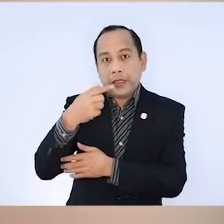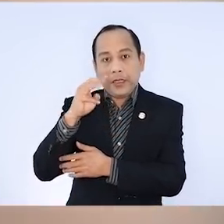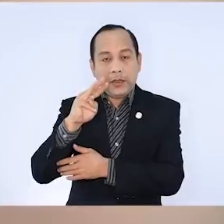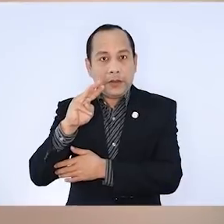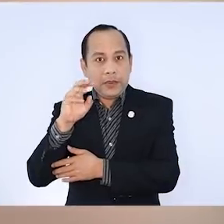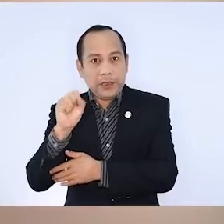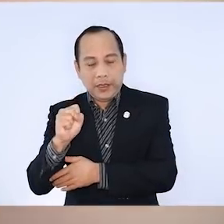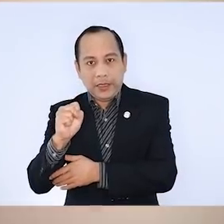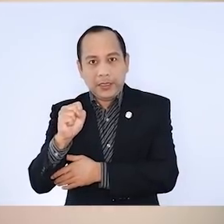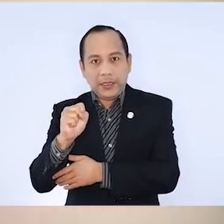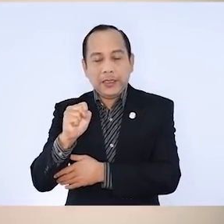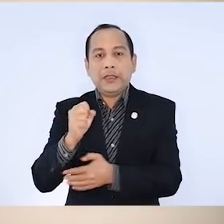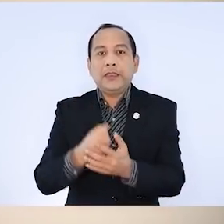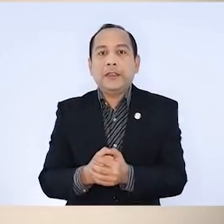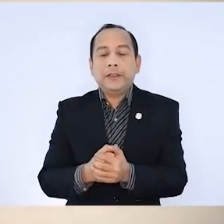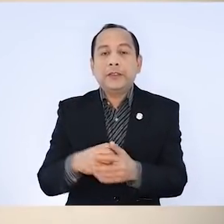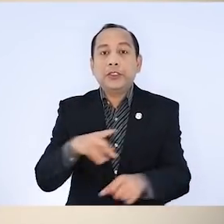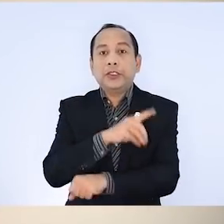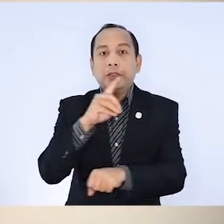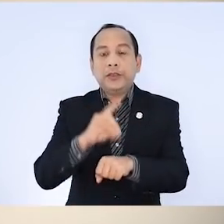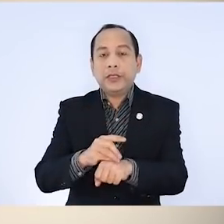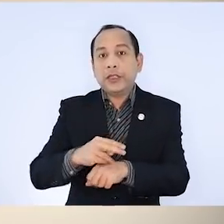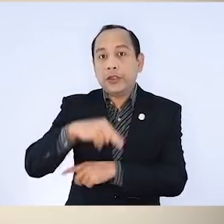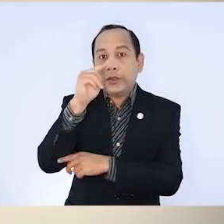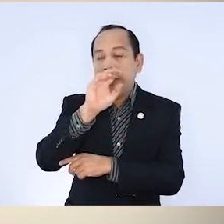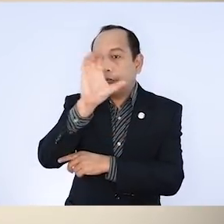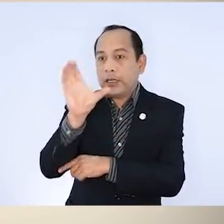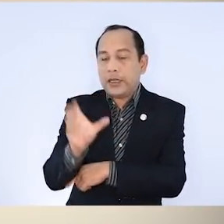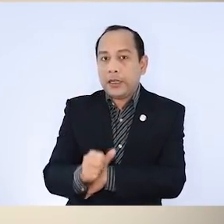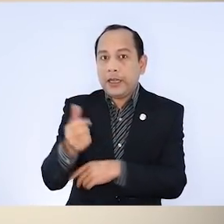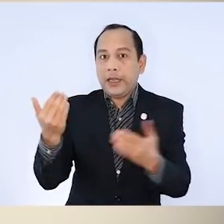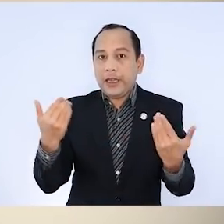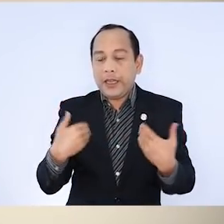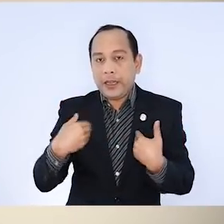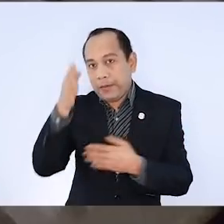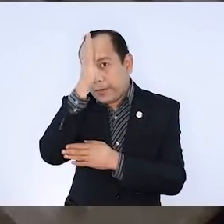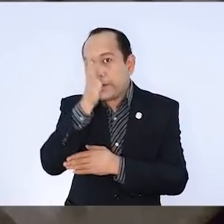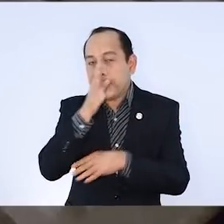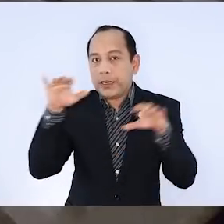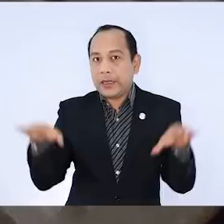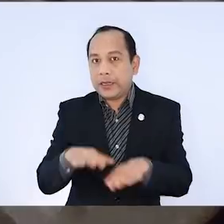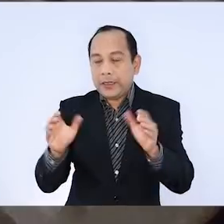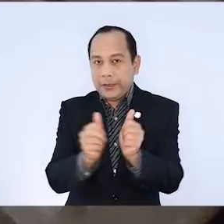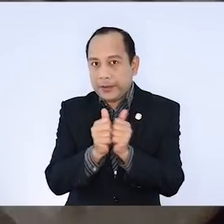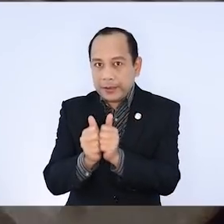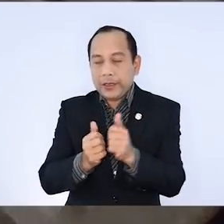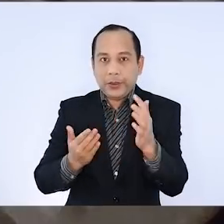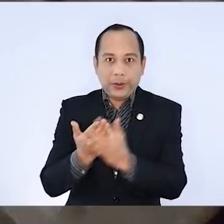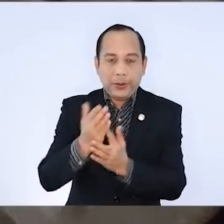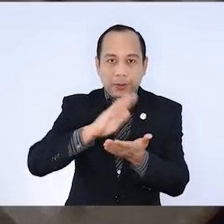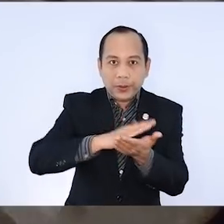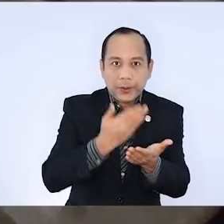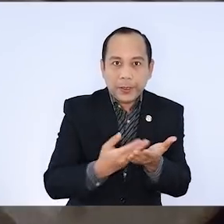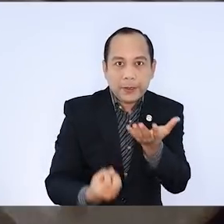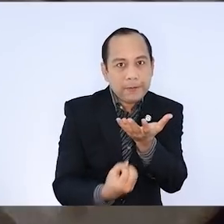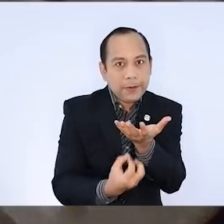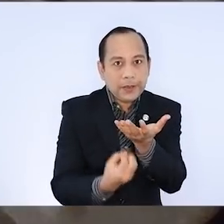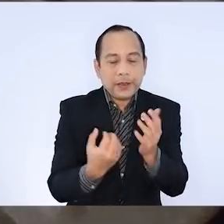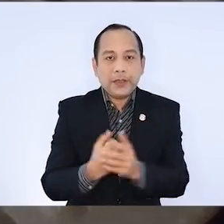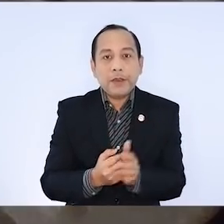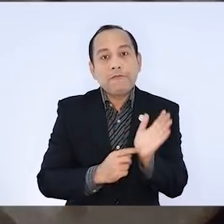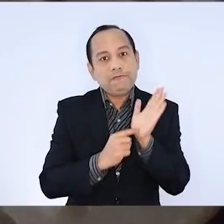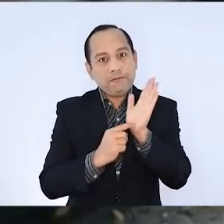Cairo, Egypt, in the Ecclesiastical District of Northern Africa, held a Buklod activity bonding through cooking, wherein